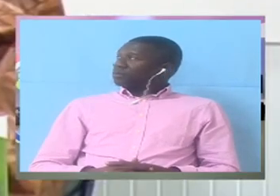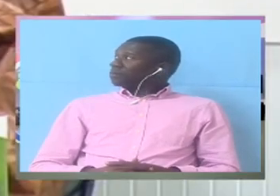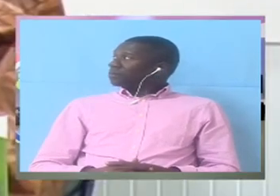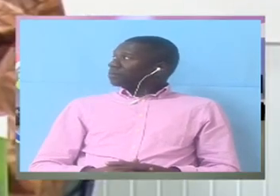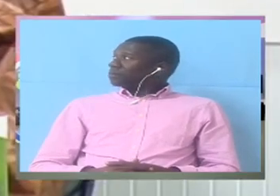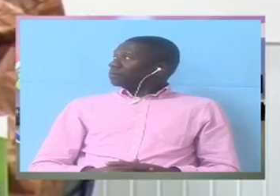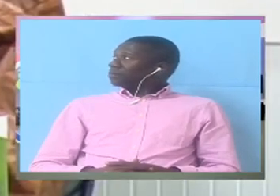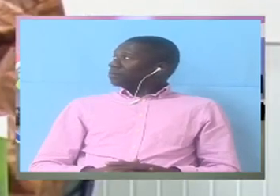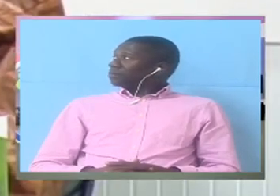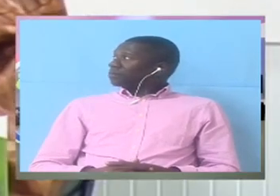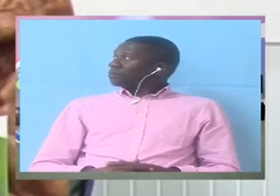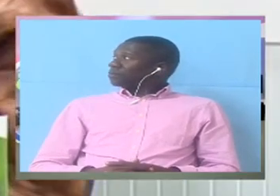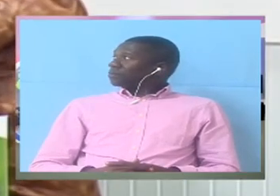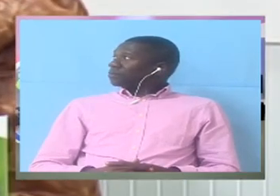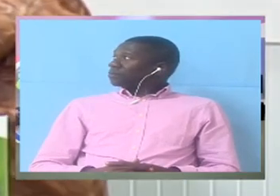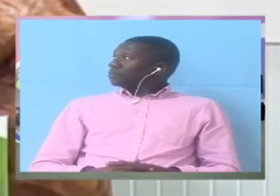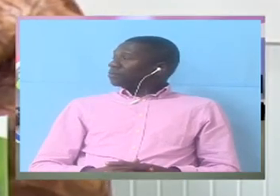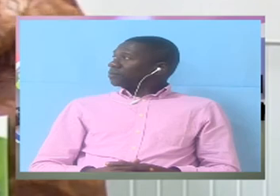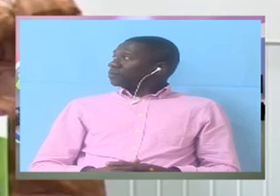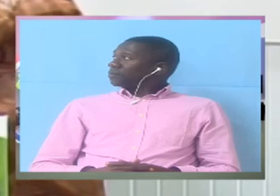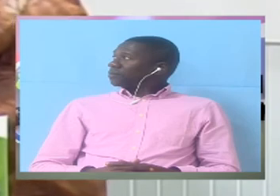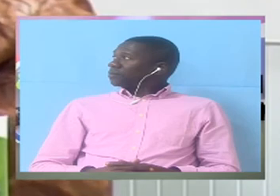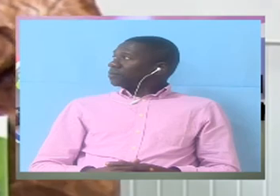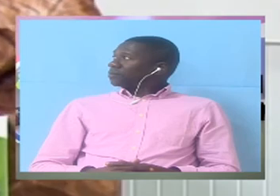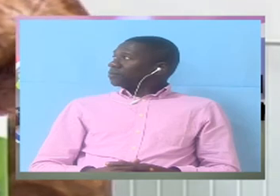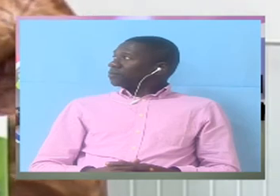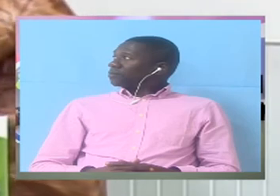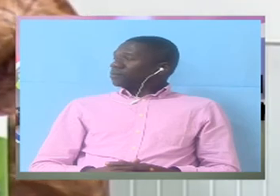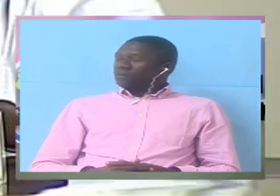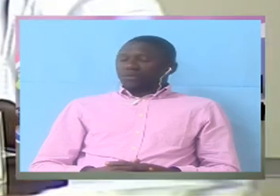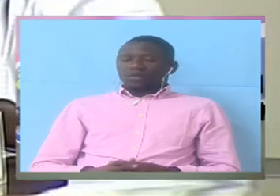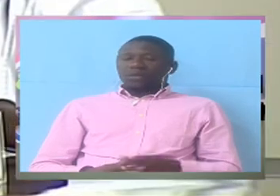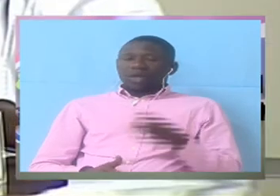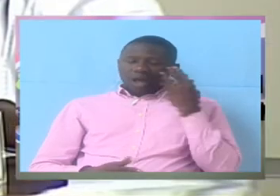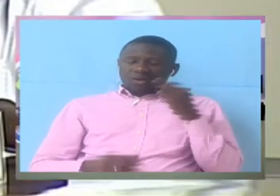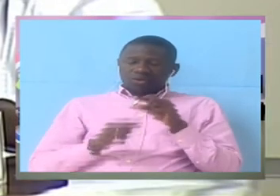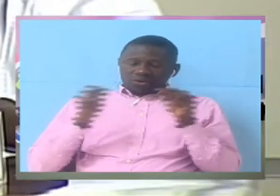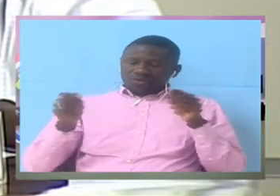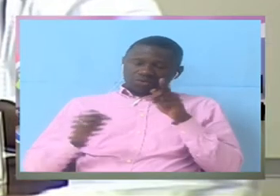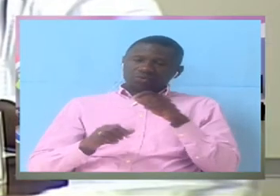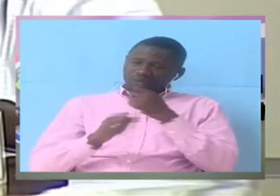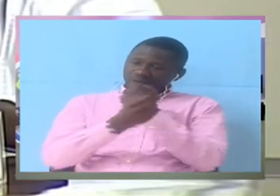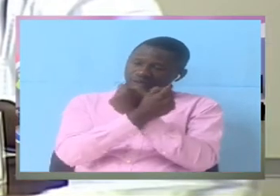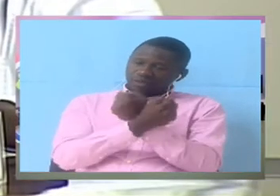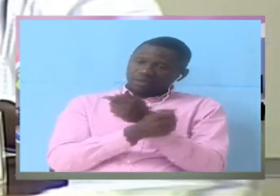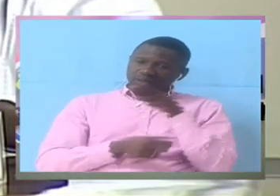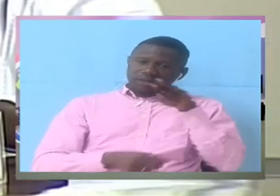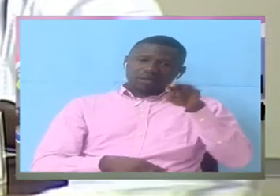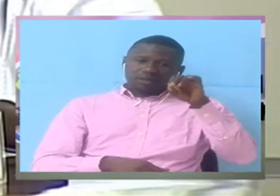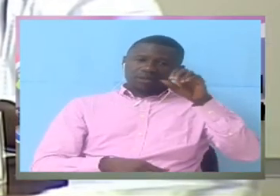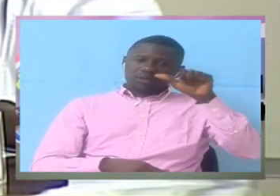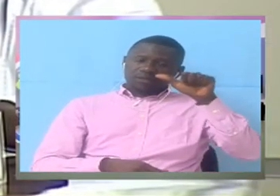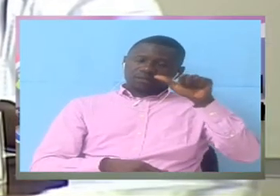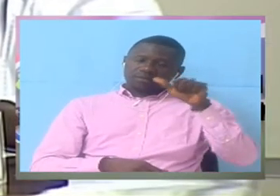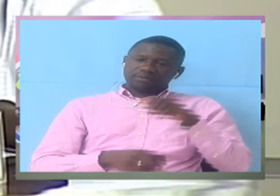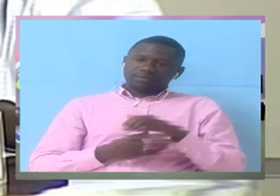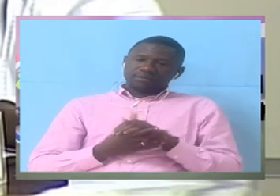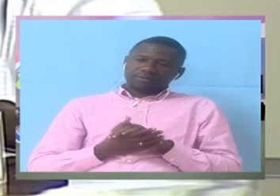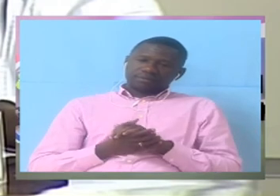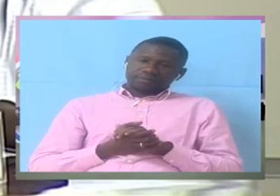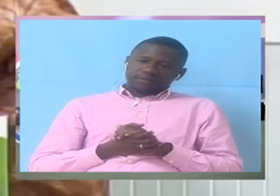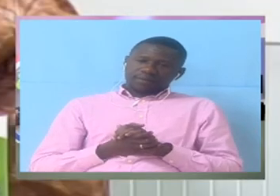But anyway, proceed. So I continue. For how long were you detained at the NIA? Later to NIA for what did you do? NIA